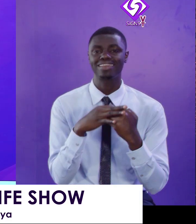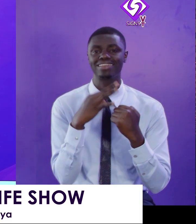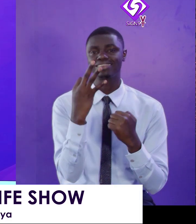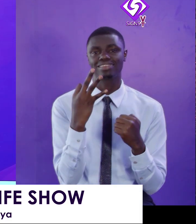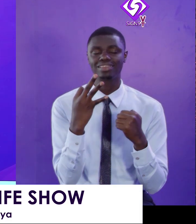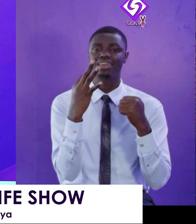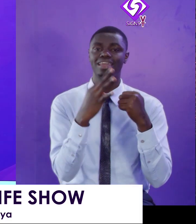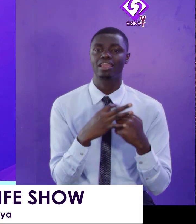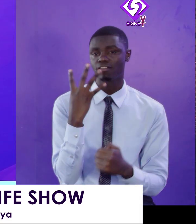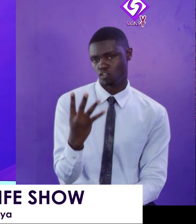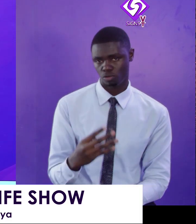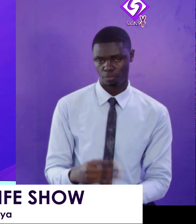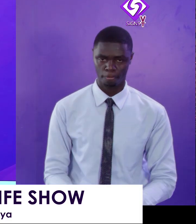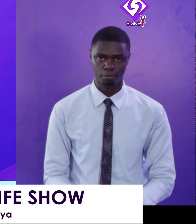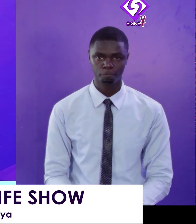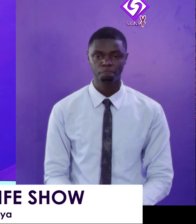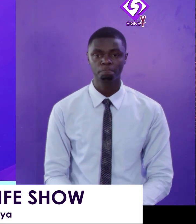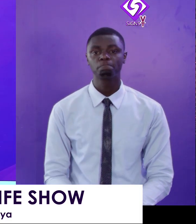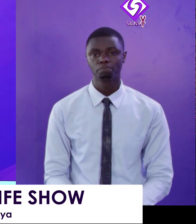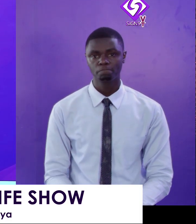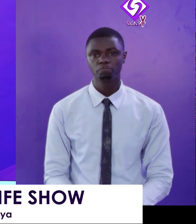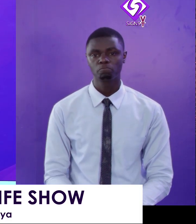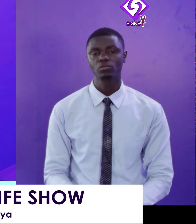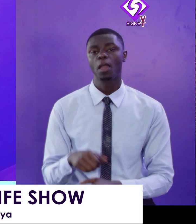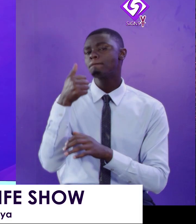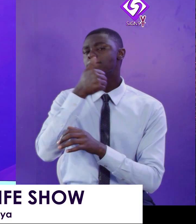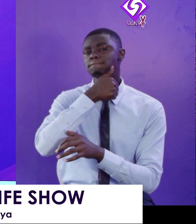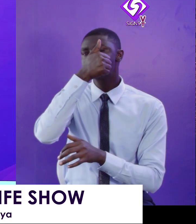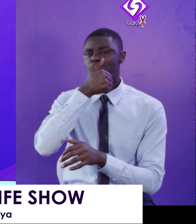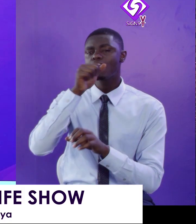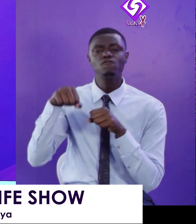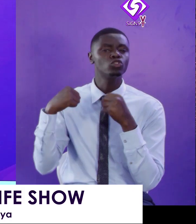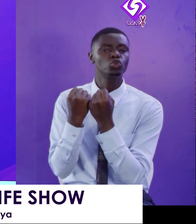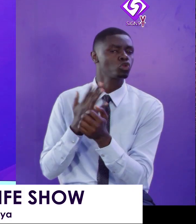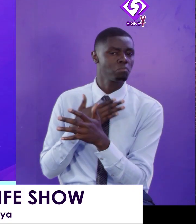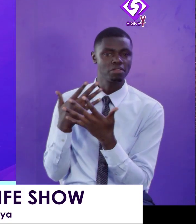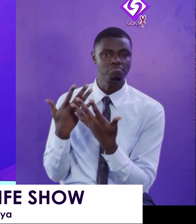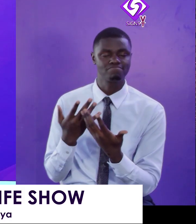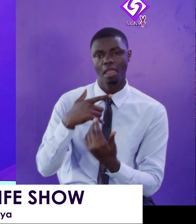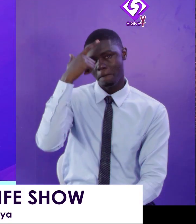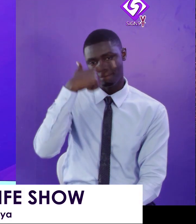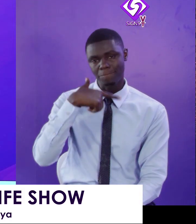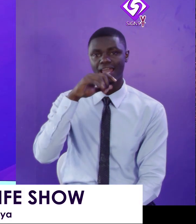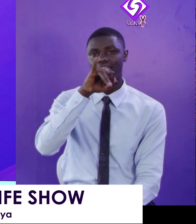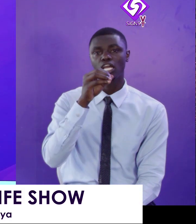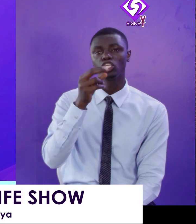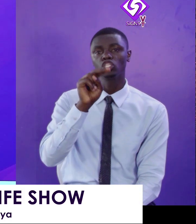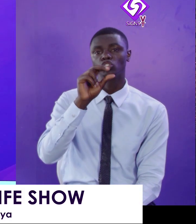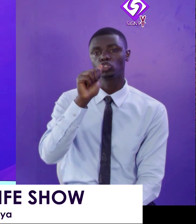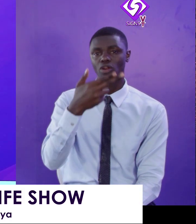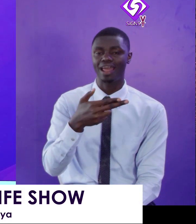0111980384. I have my private socials, Blind Jonas Simba, Facebook and